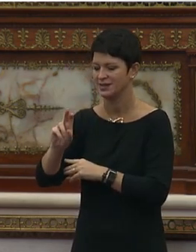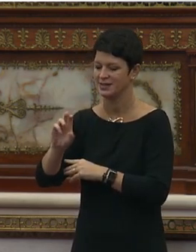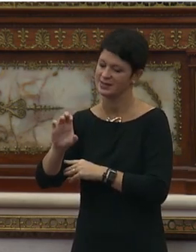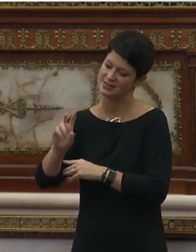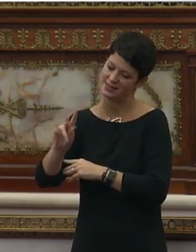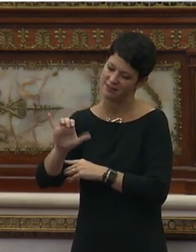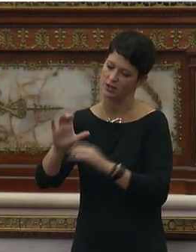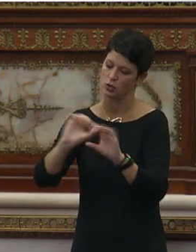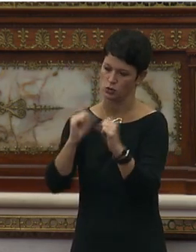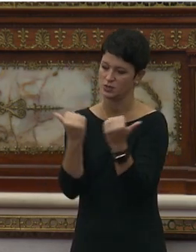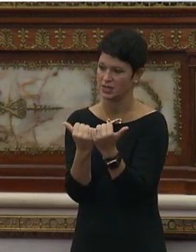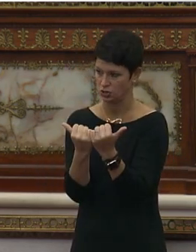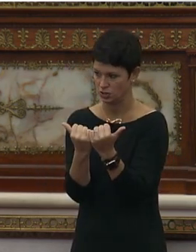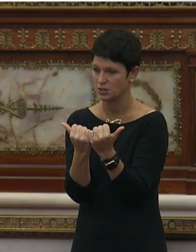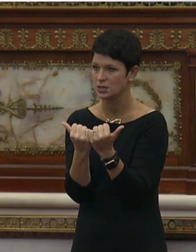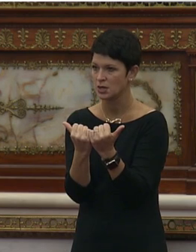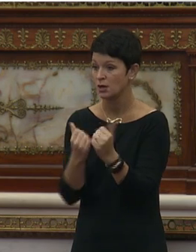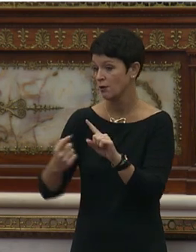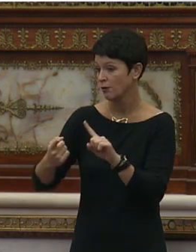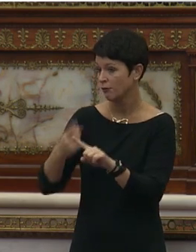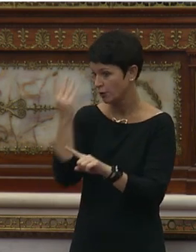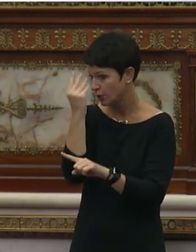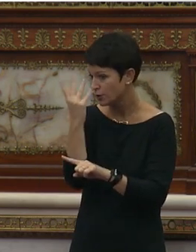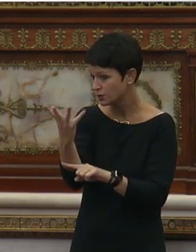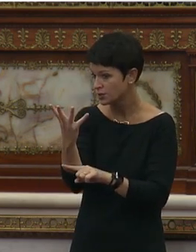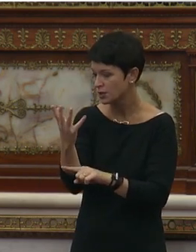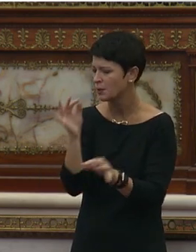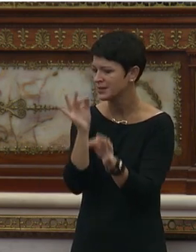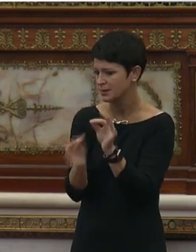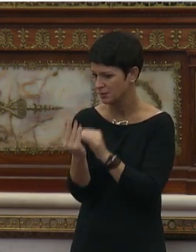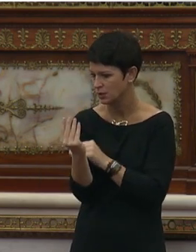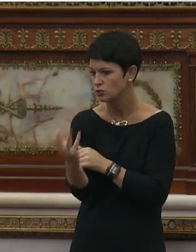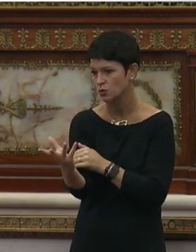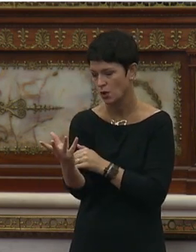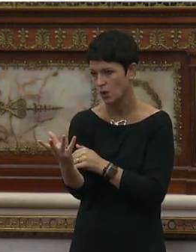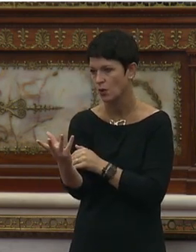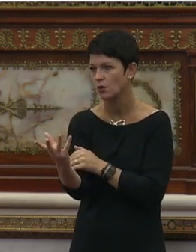Association. I first want to simply say that the